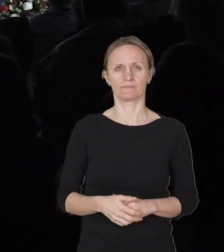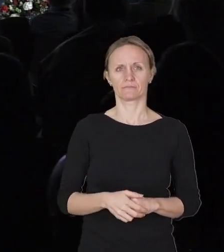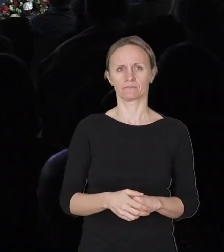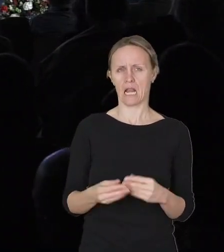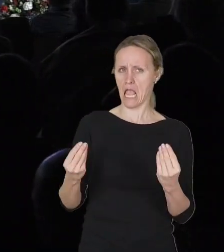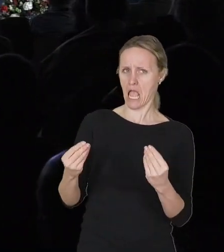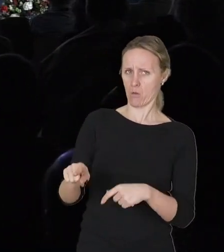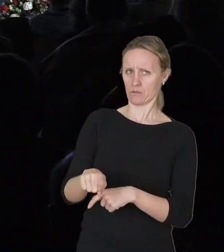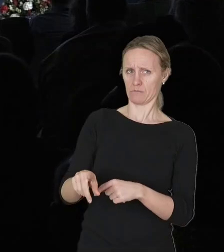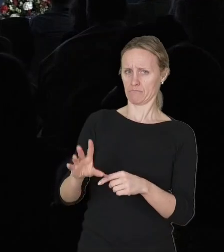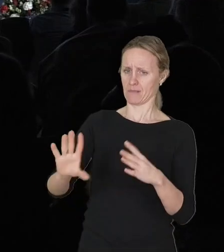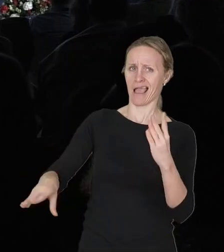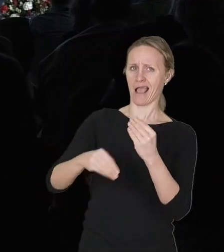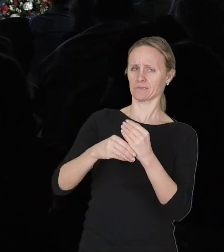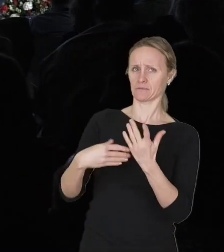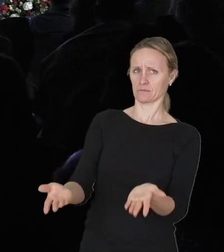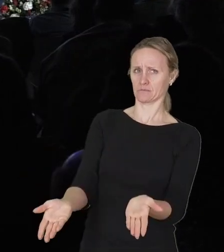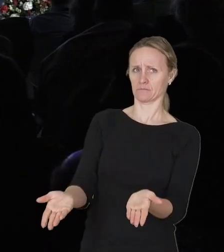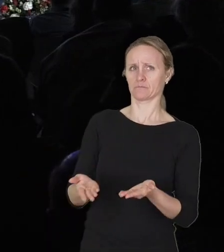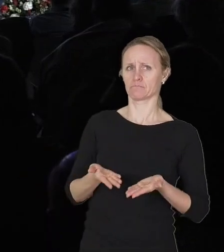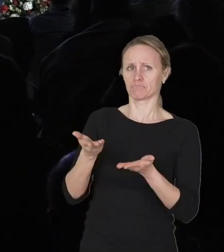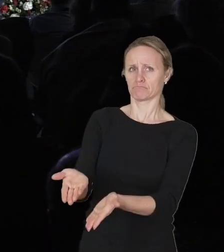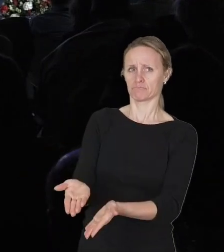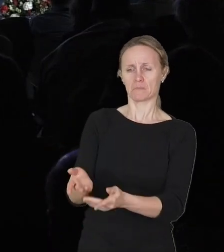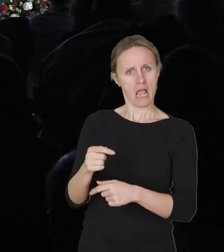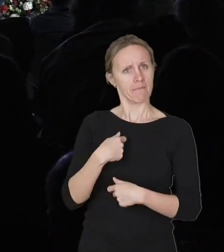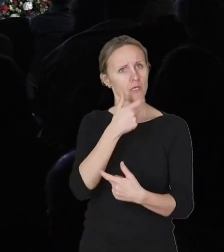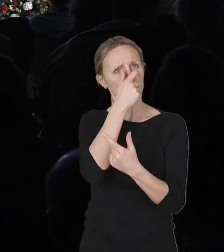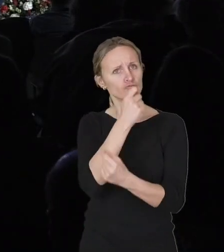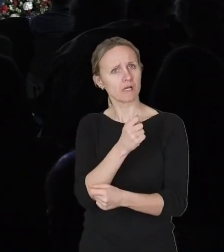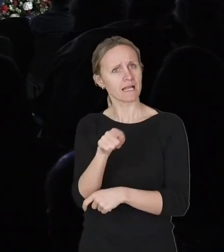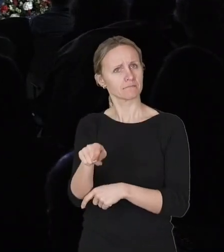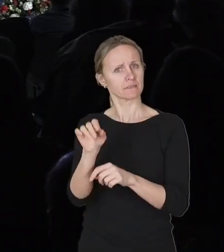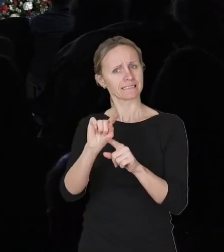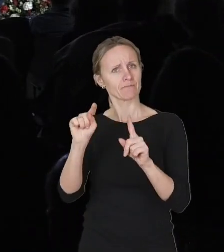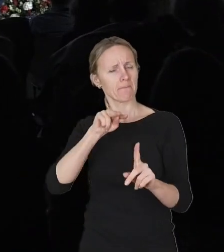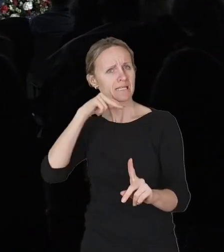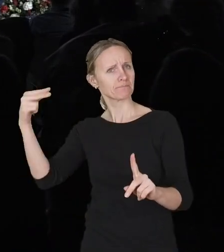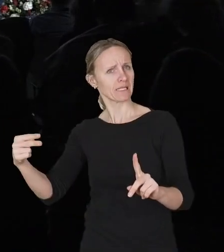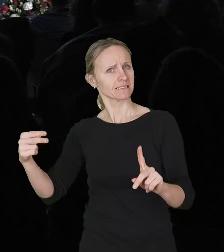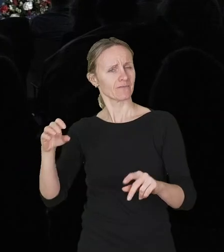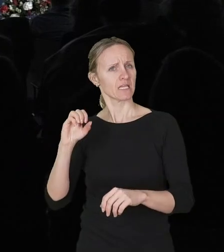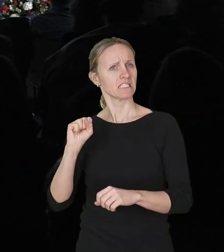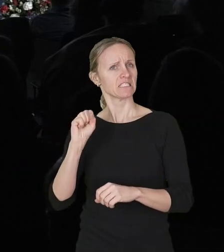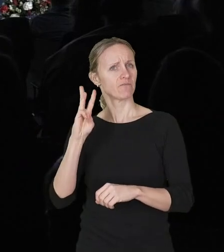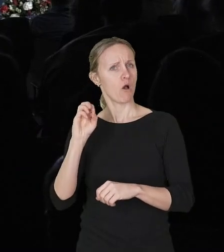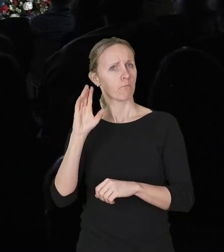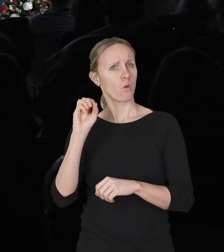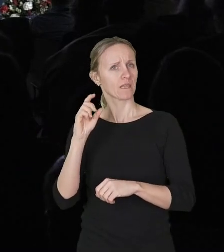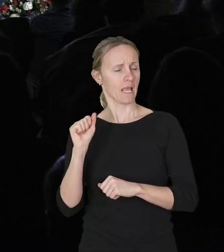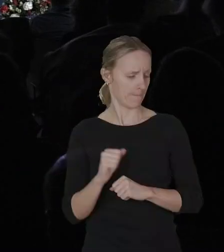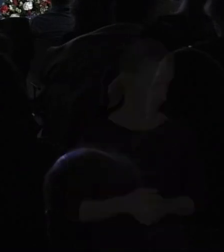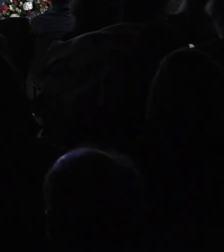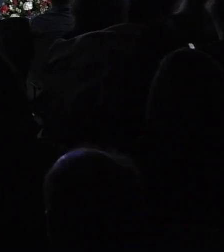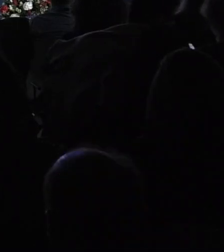Adam, how you see this? I'm not sure if I will answer your question, because I do not understand that question.